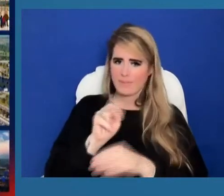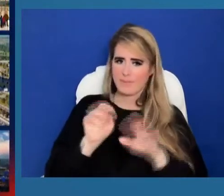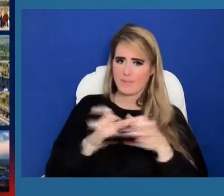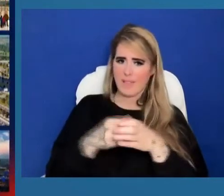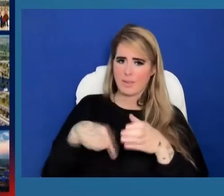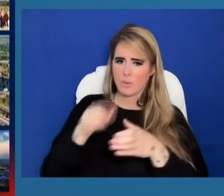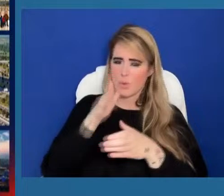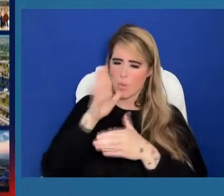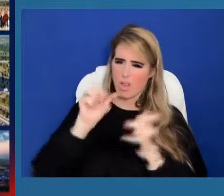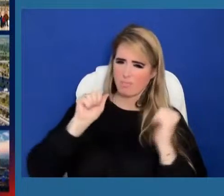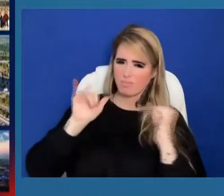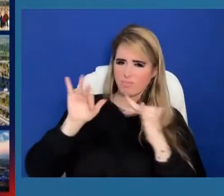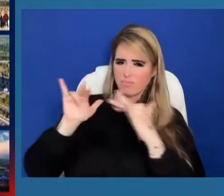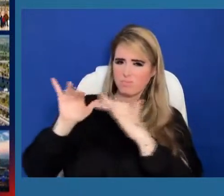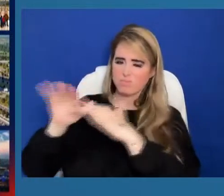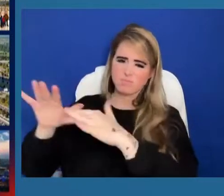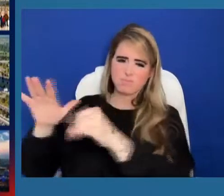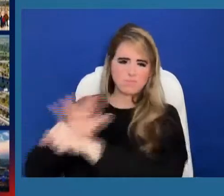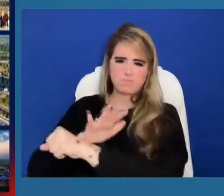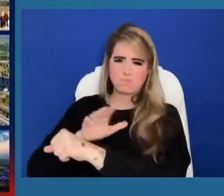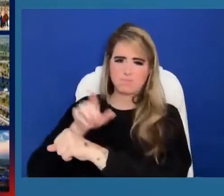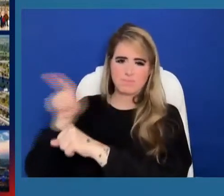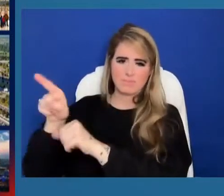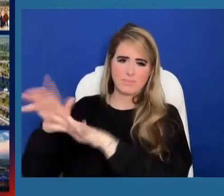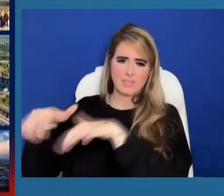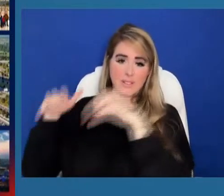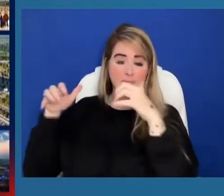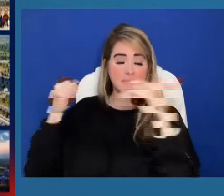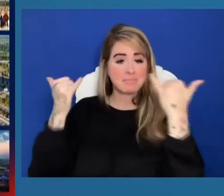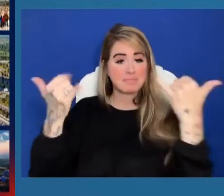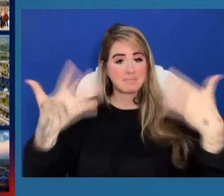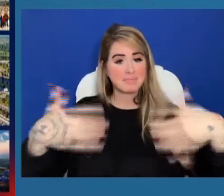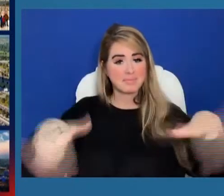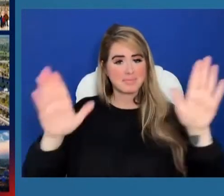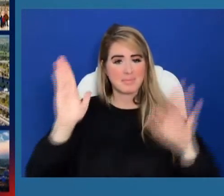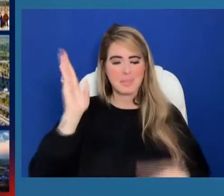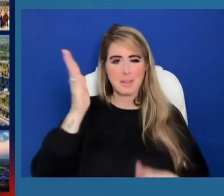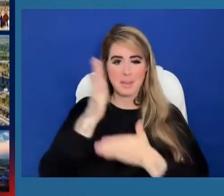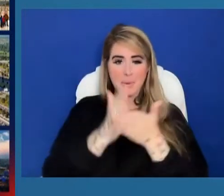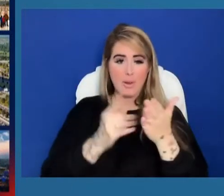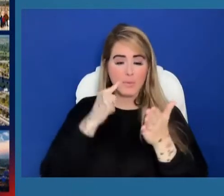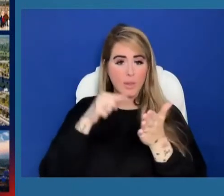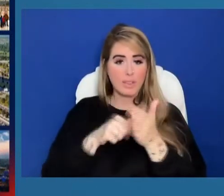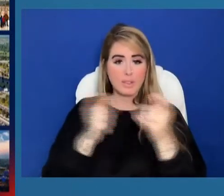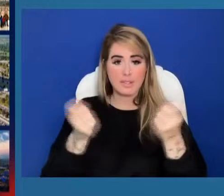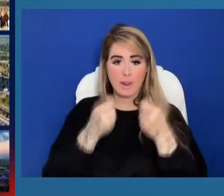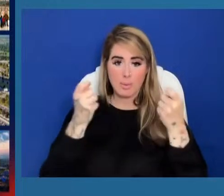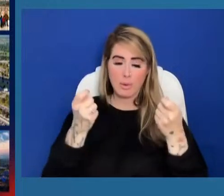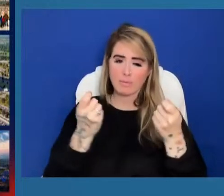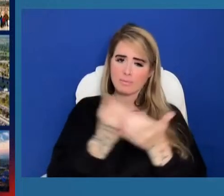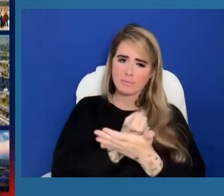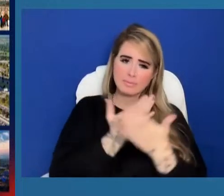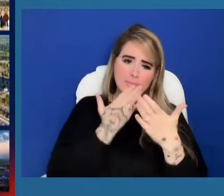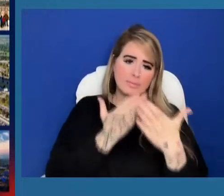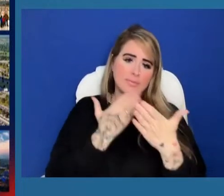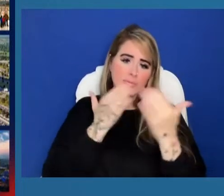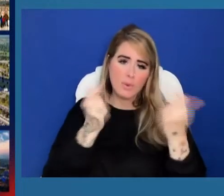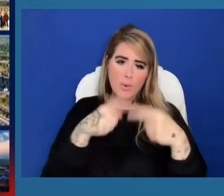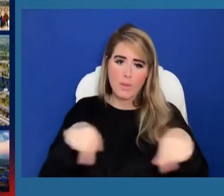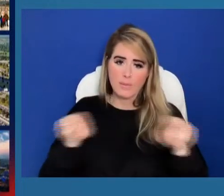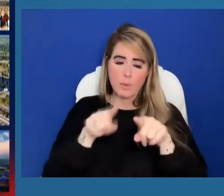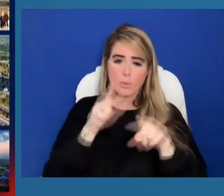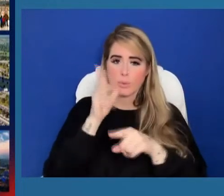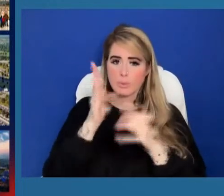pack the new Highmark Stadium. That concludes our speaking portion of the ceremony. We want to thank you so much for our speakers today. You guys